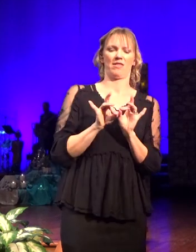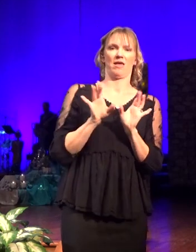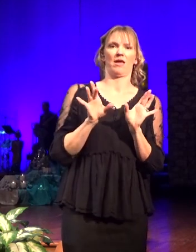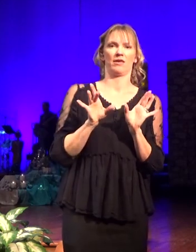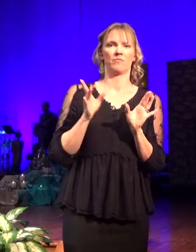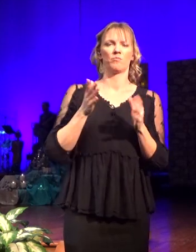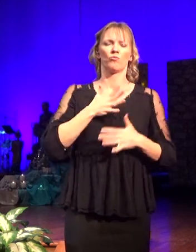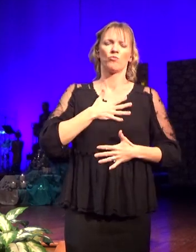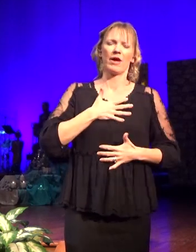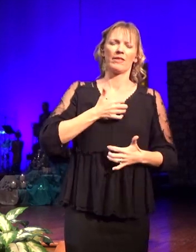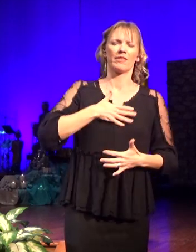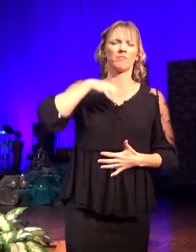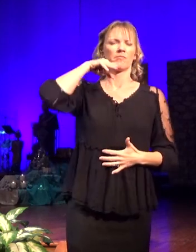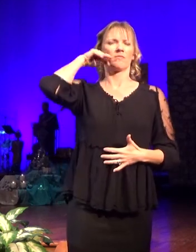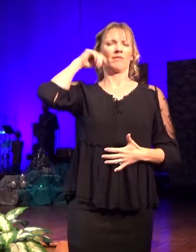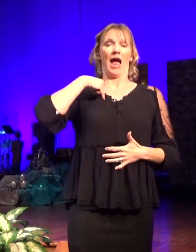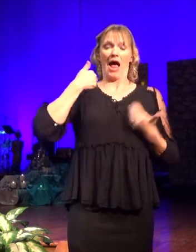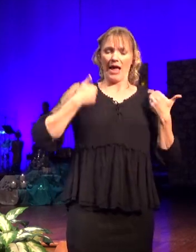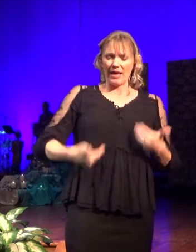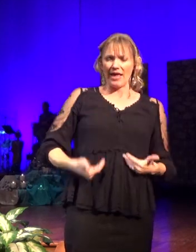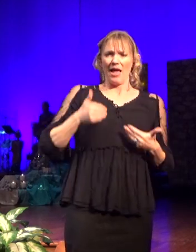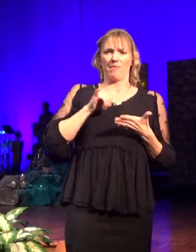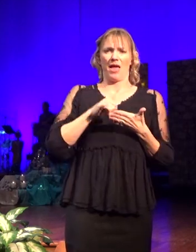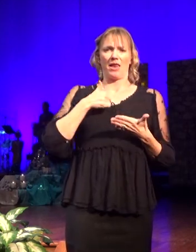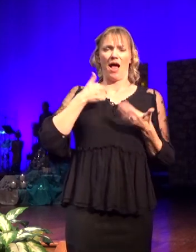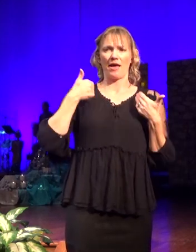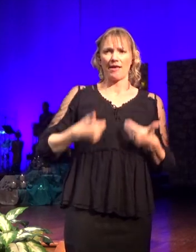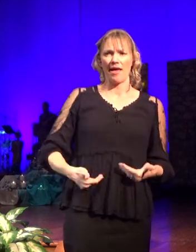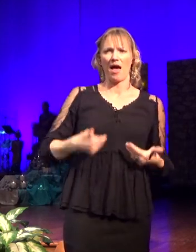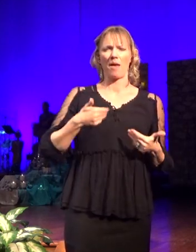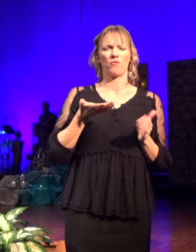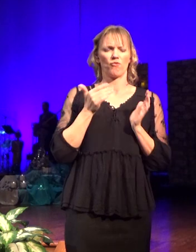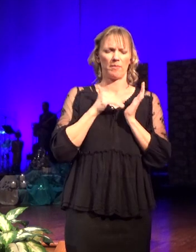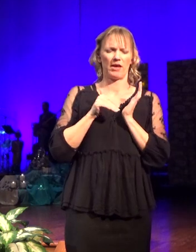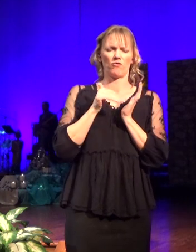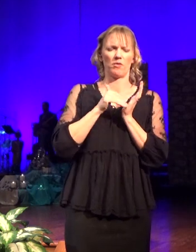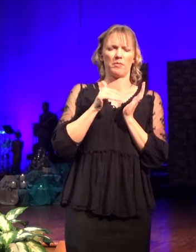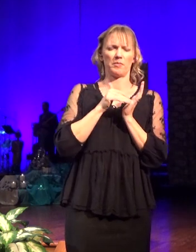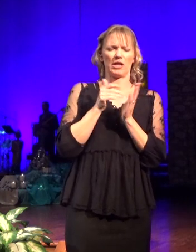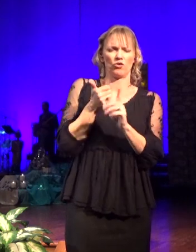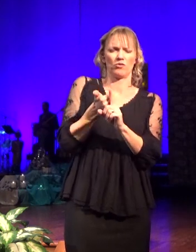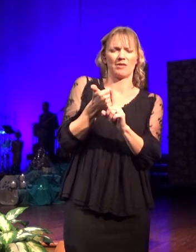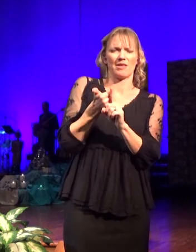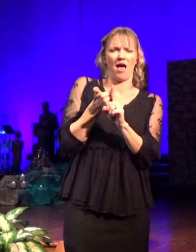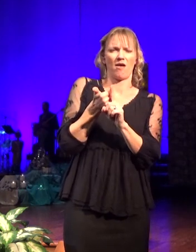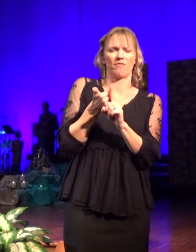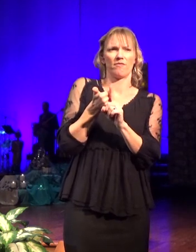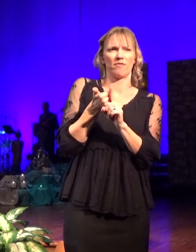that in, that I am, repeating that silently to ourselves in this prayer.